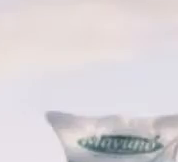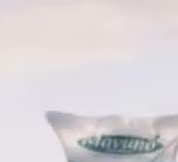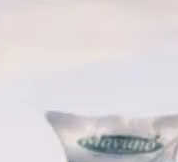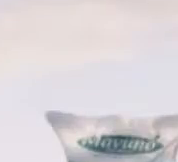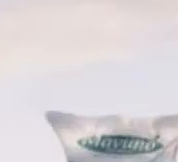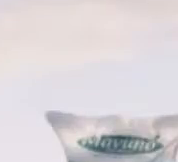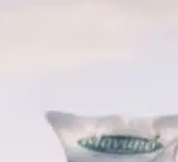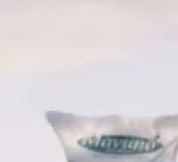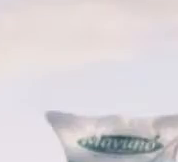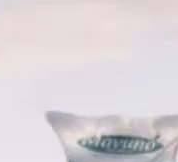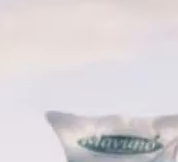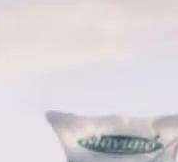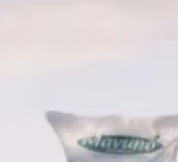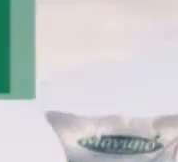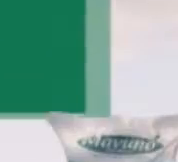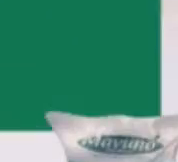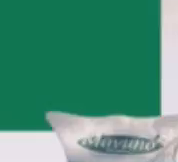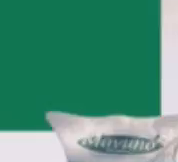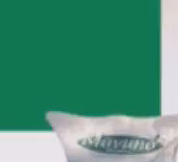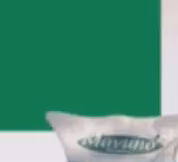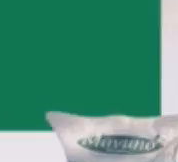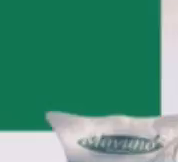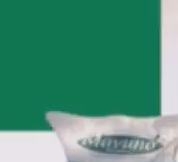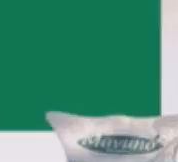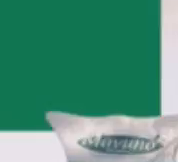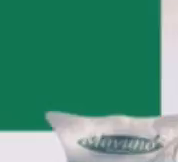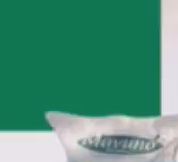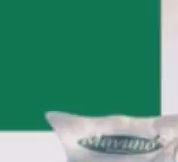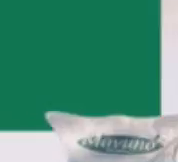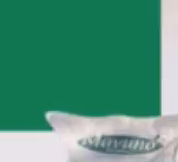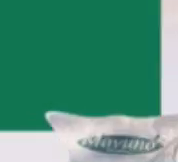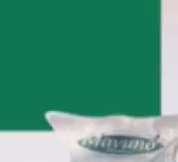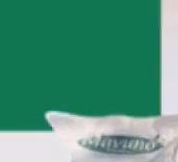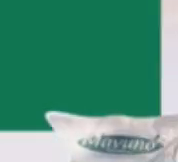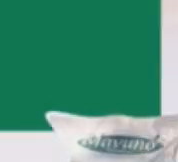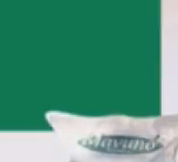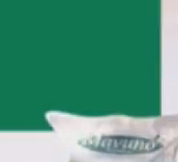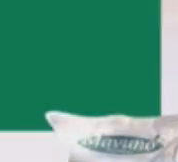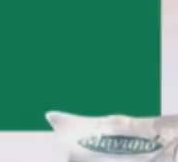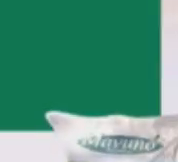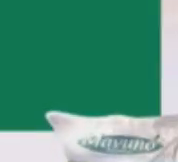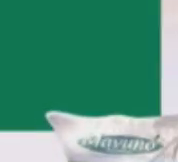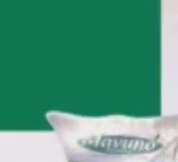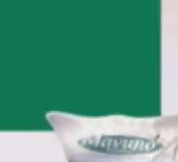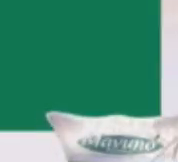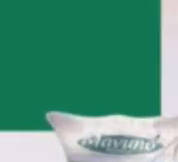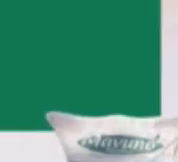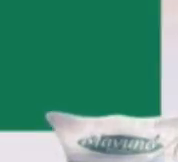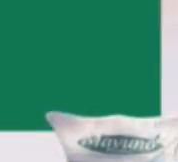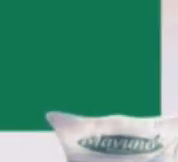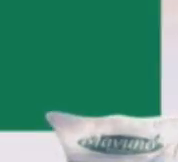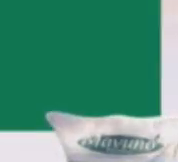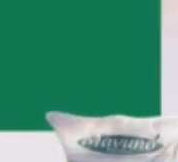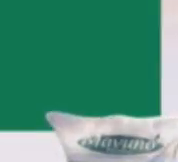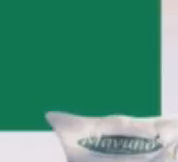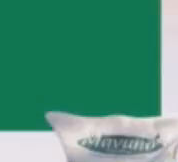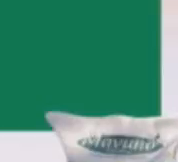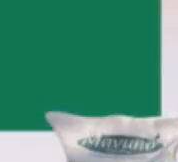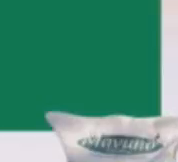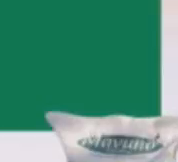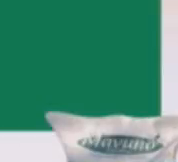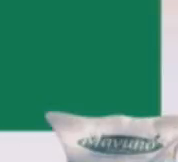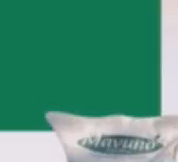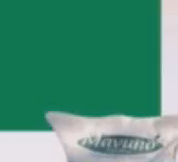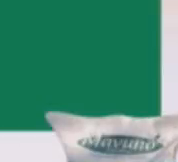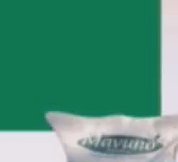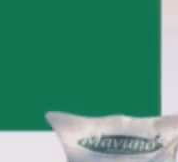Top dressing tea. Avoid top dressing during heavy rains as it'll be eroded away. Weeding should be